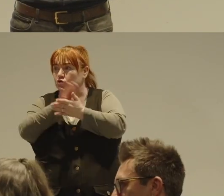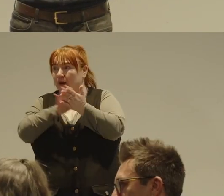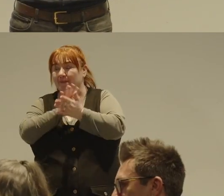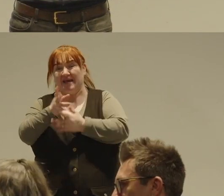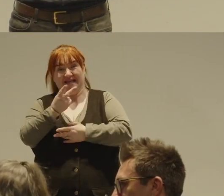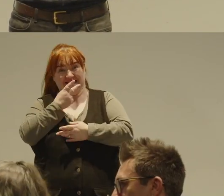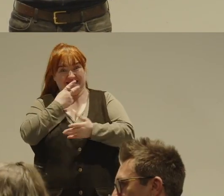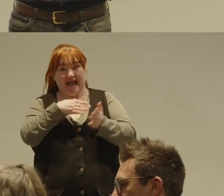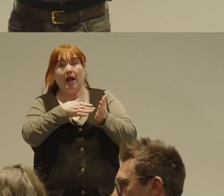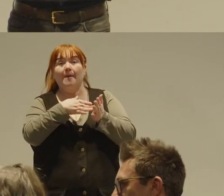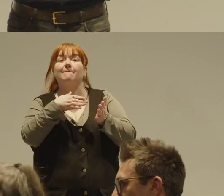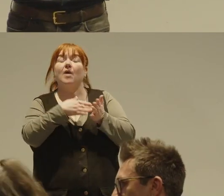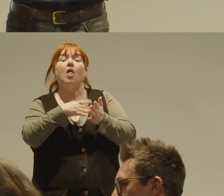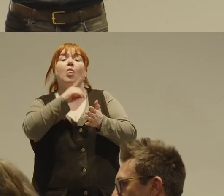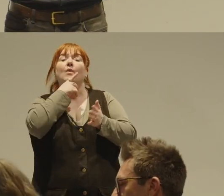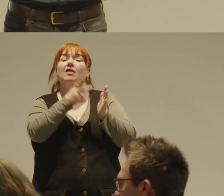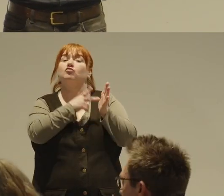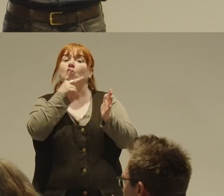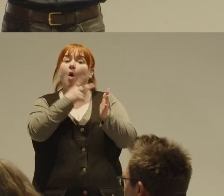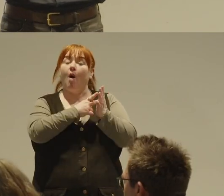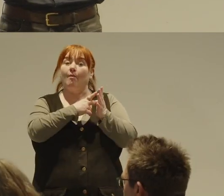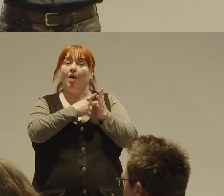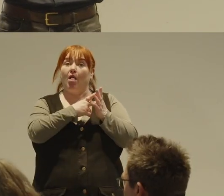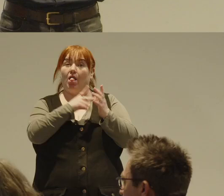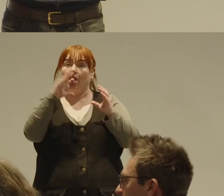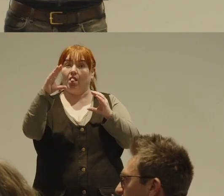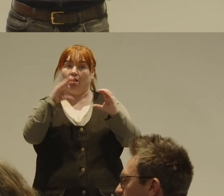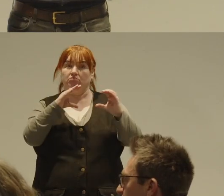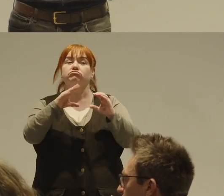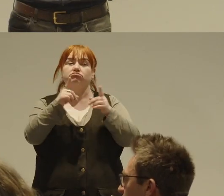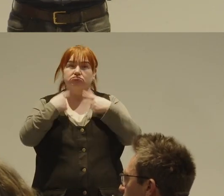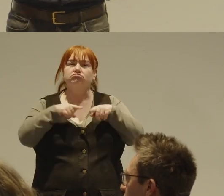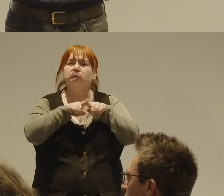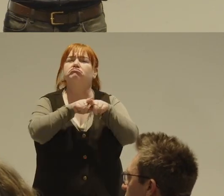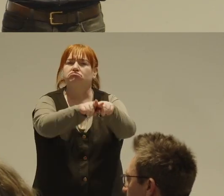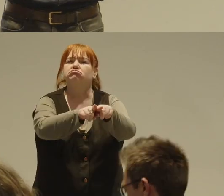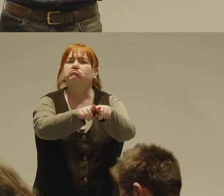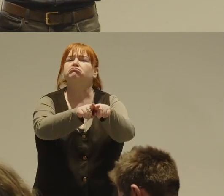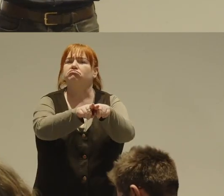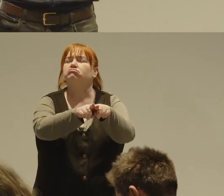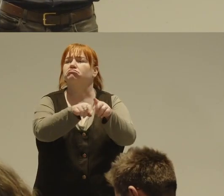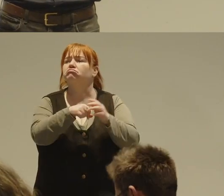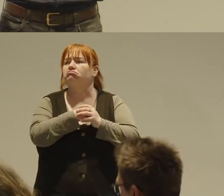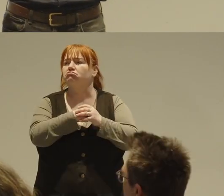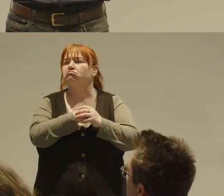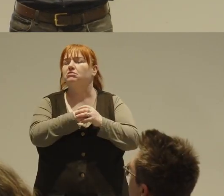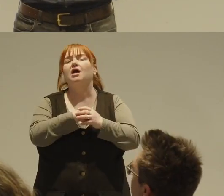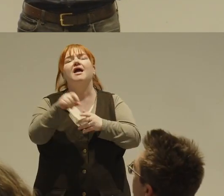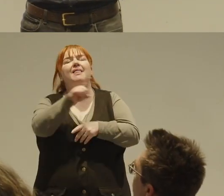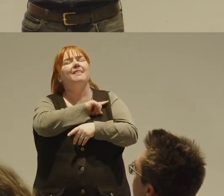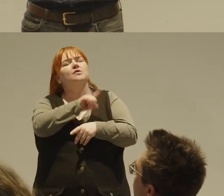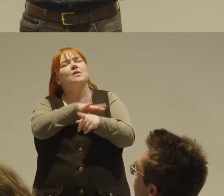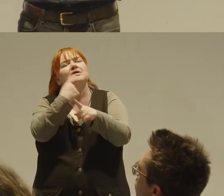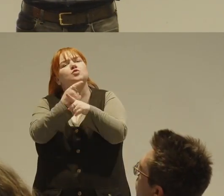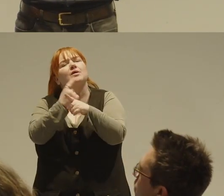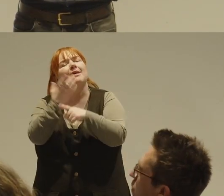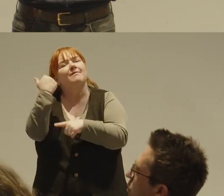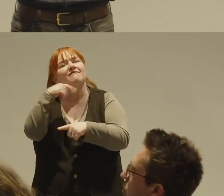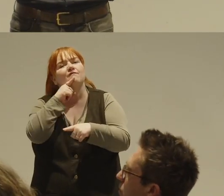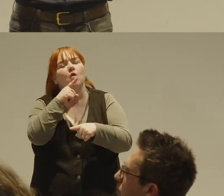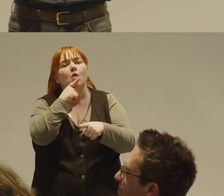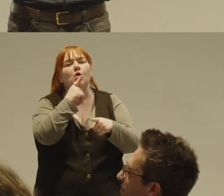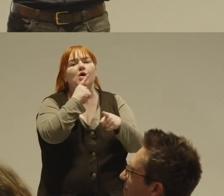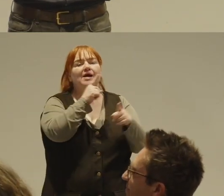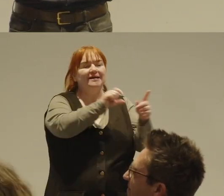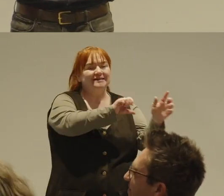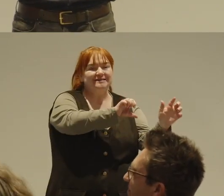second month. So it's a really good question. Sometimes, we talked earlier about spreading out payments to give people regular income. Sometimes